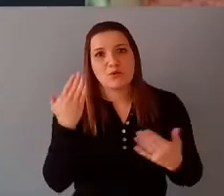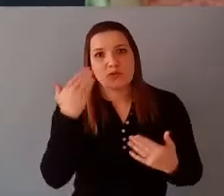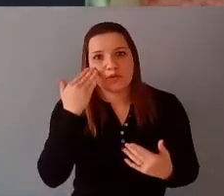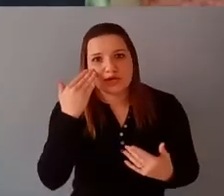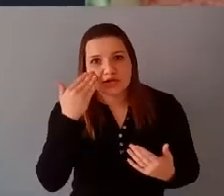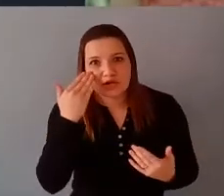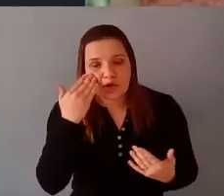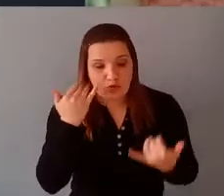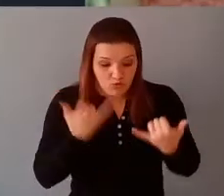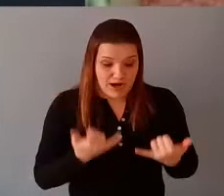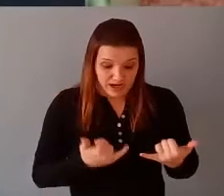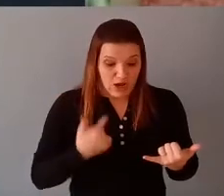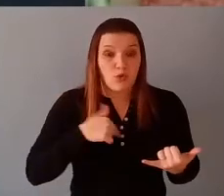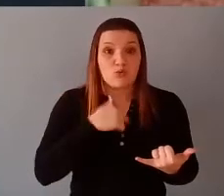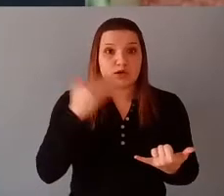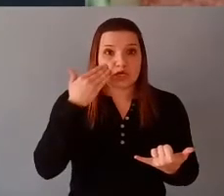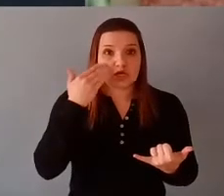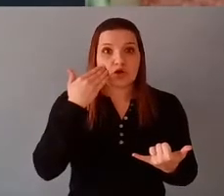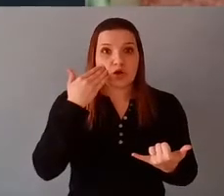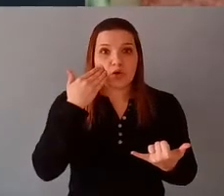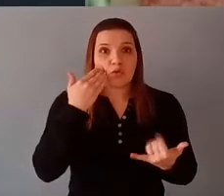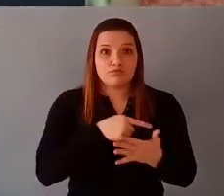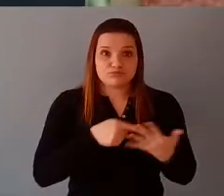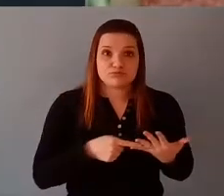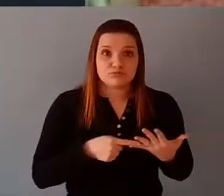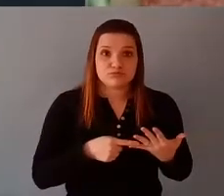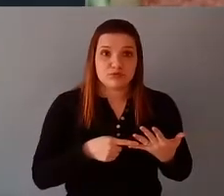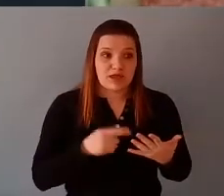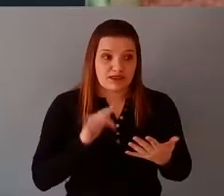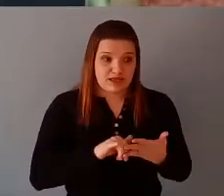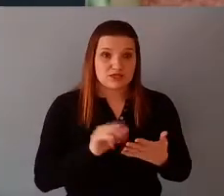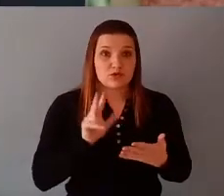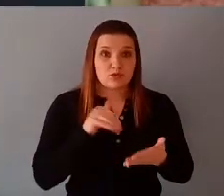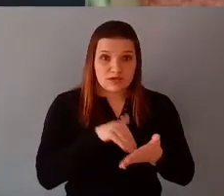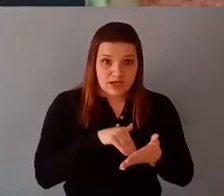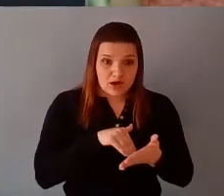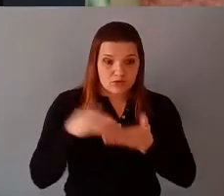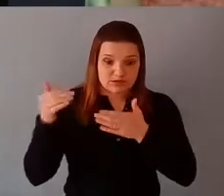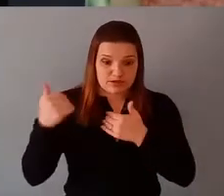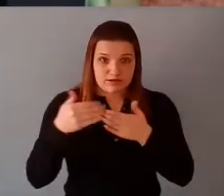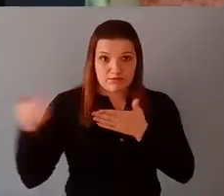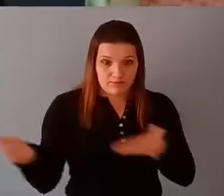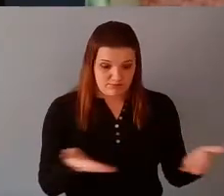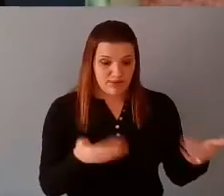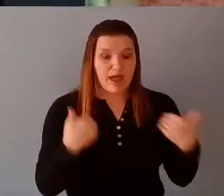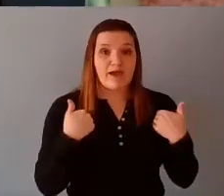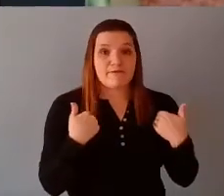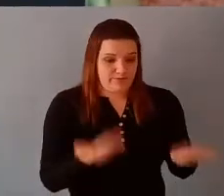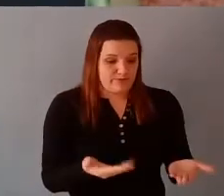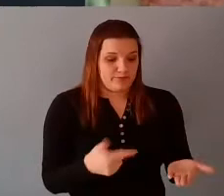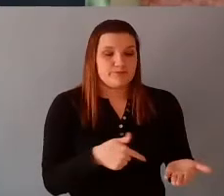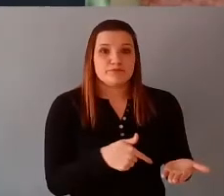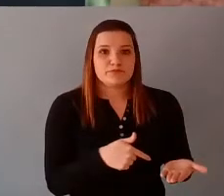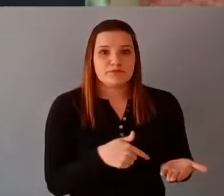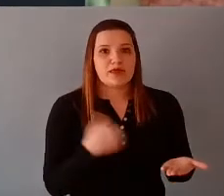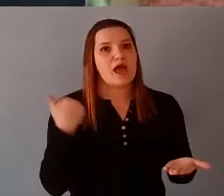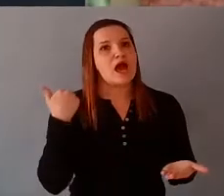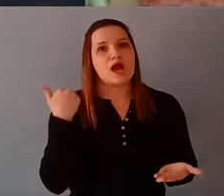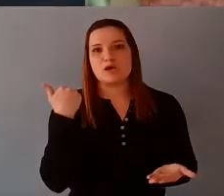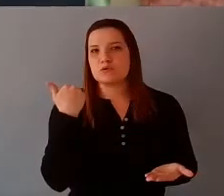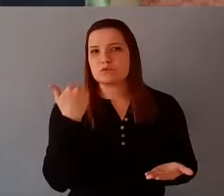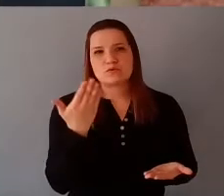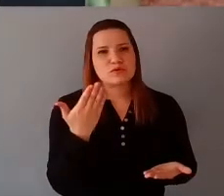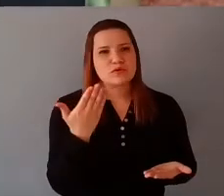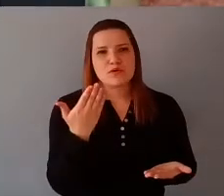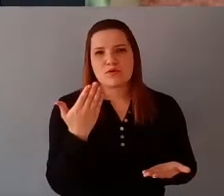what we now know. And that's really the 3,000 doses that came to the county. But I don't know how